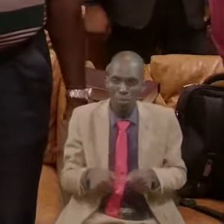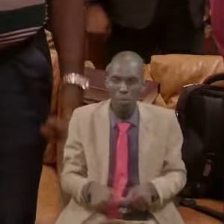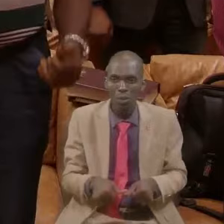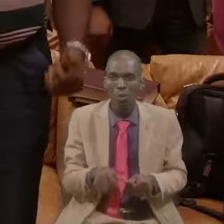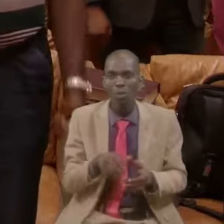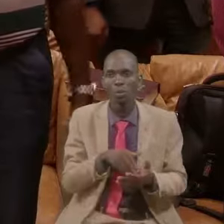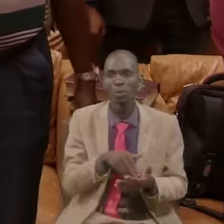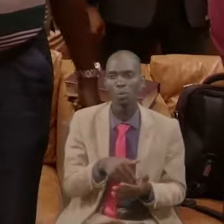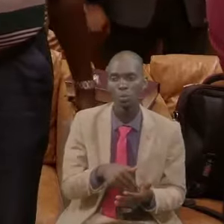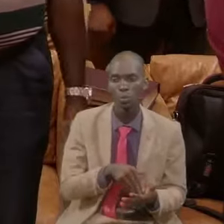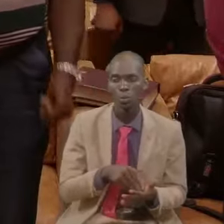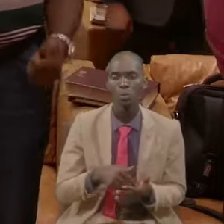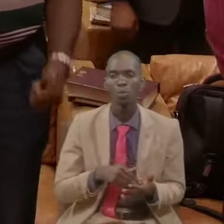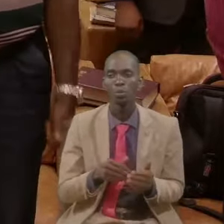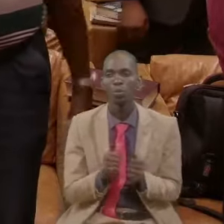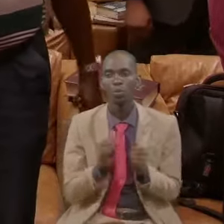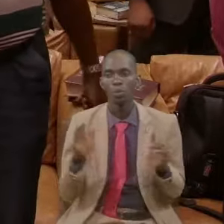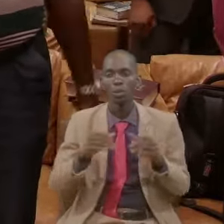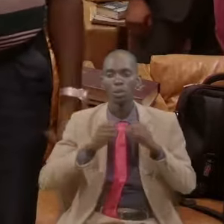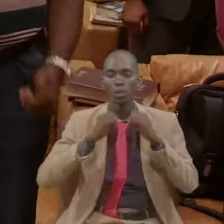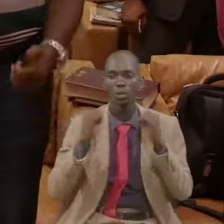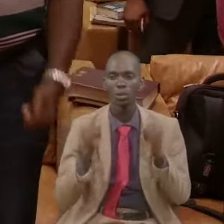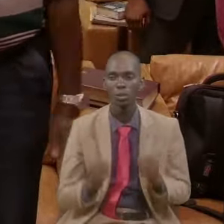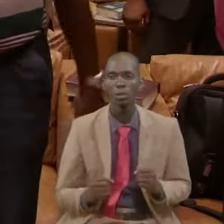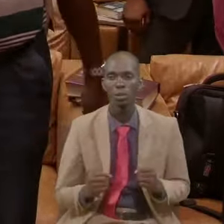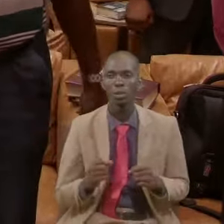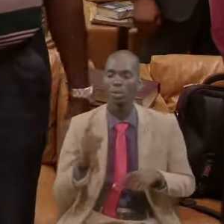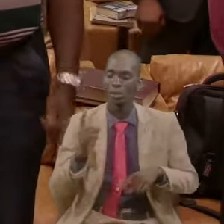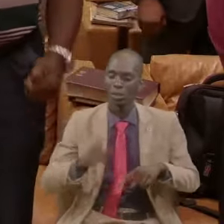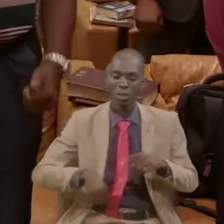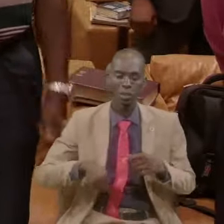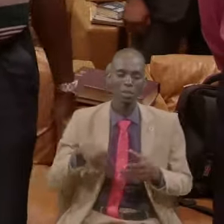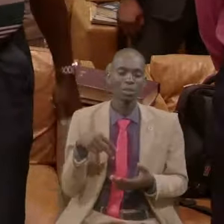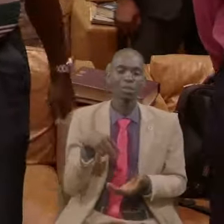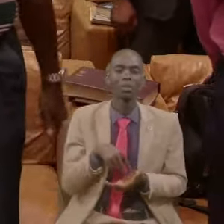jellyfish, no backbone, can't stand.